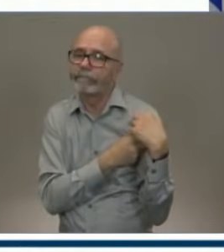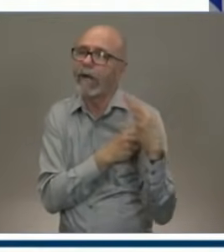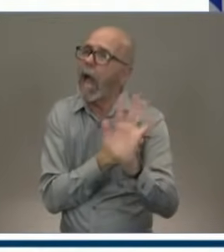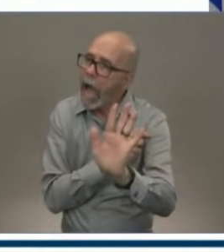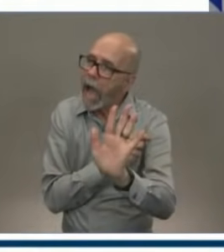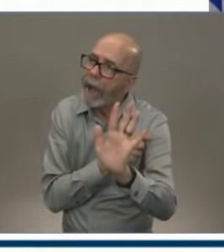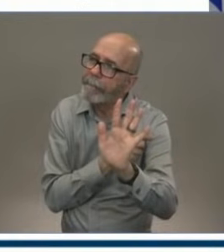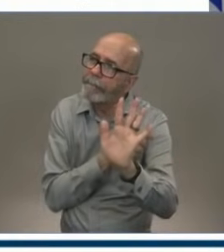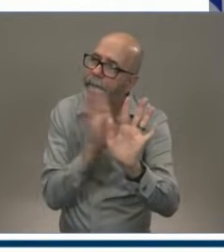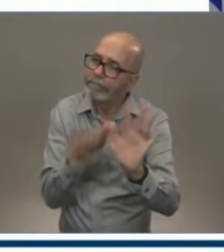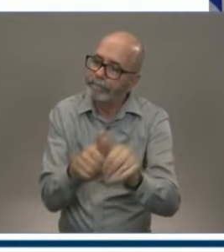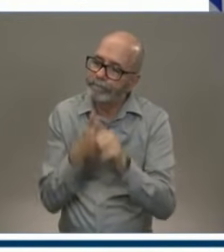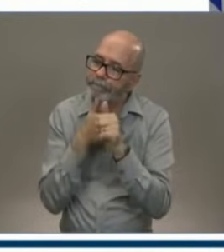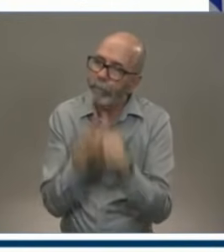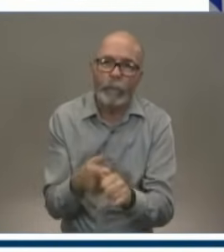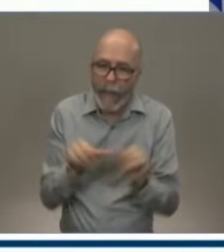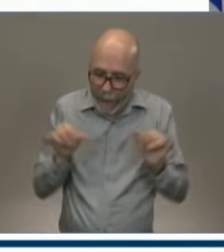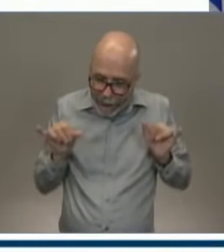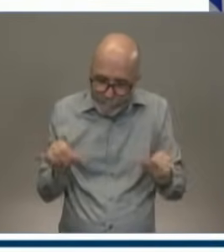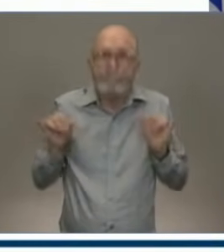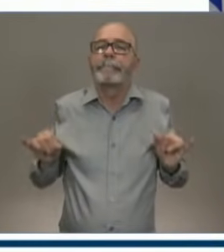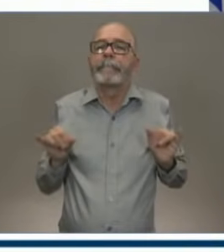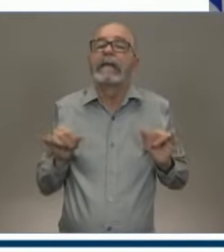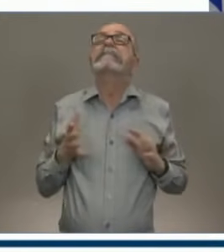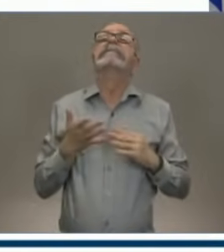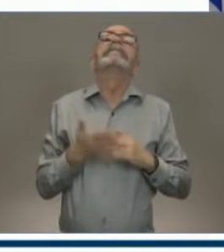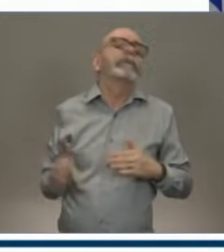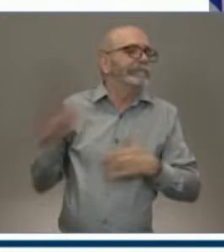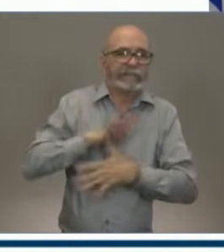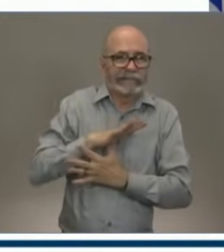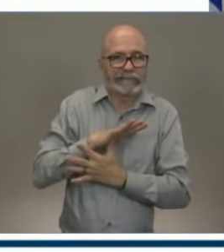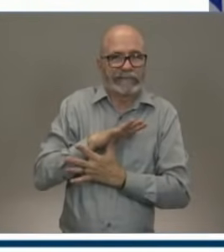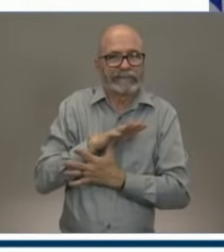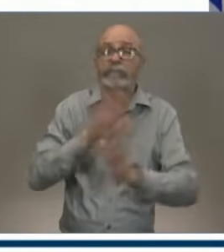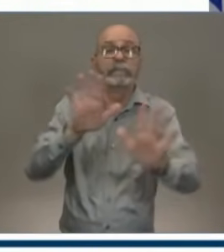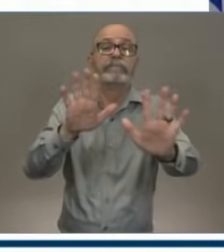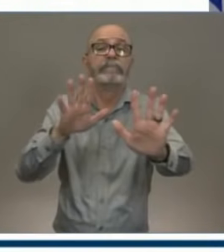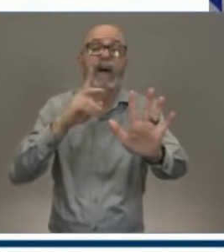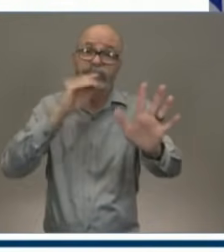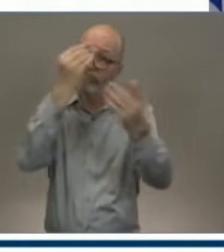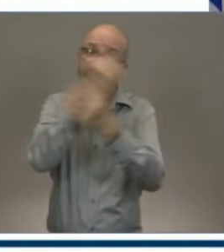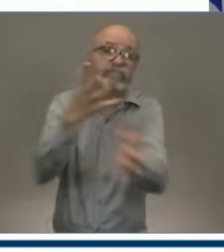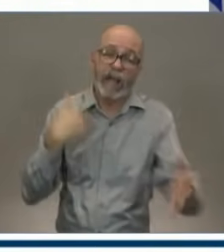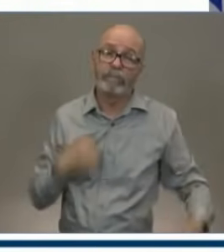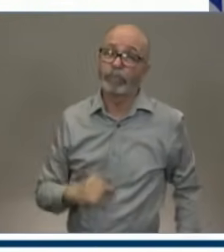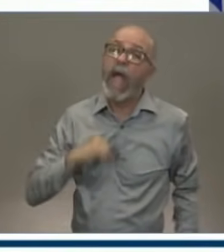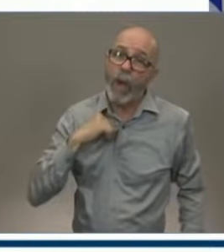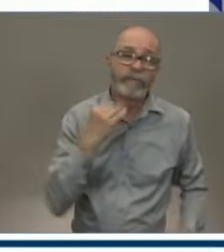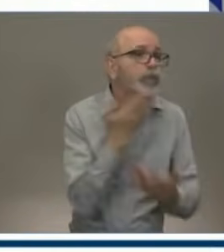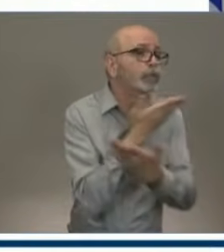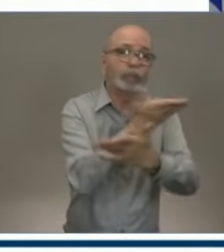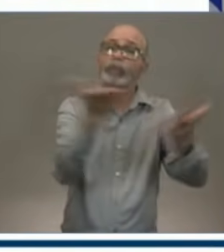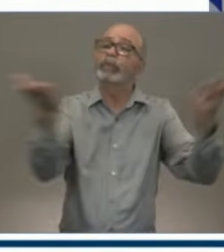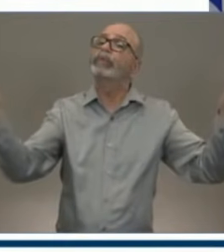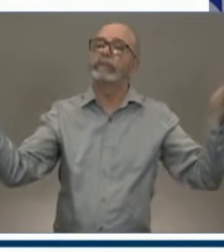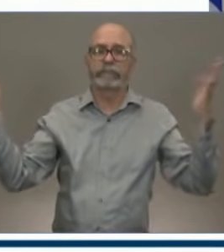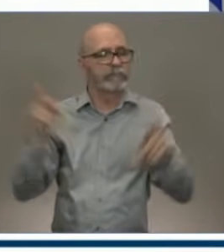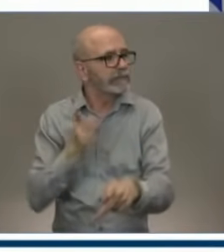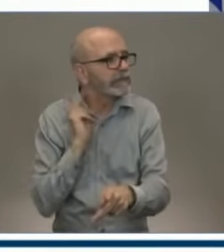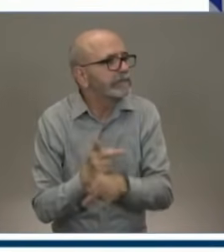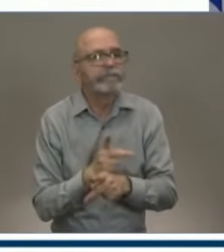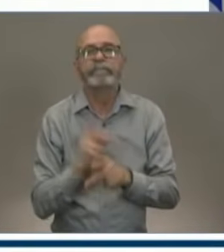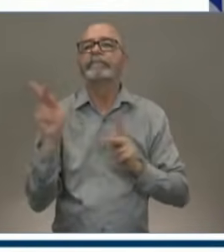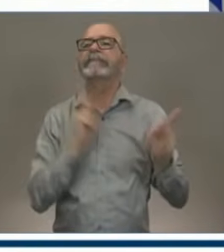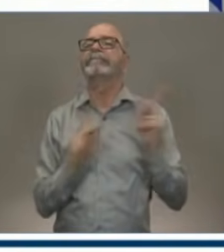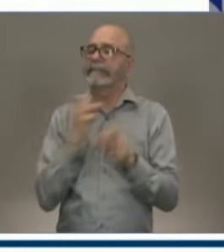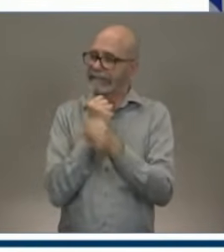a province. I am so proud of you and this province for helping to slow the spread and keep everyone safe. We still have a